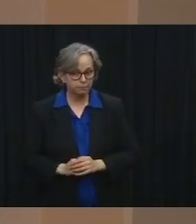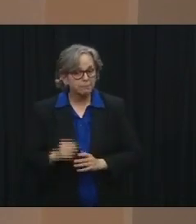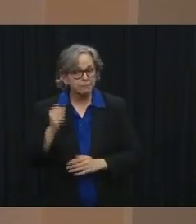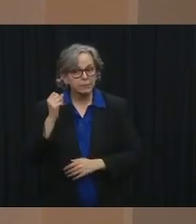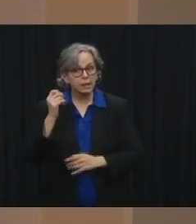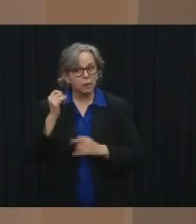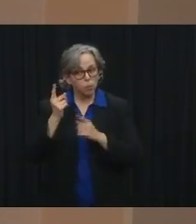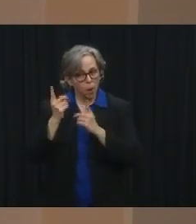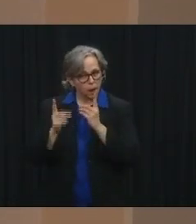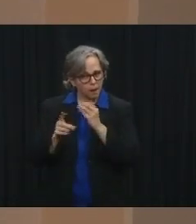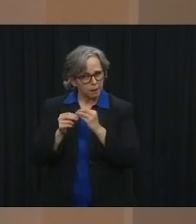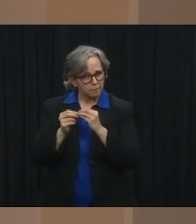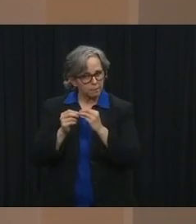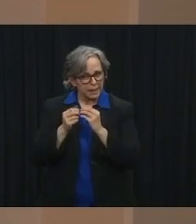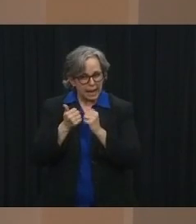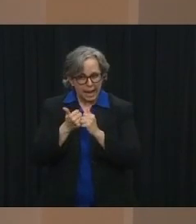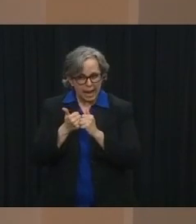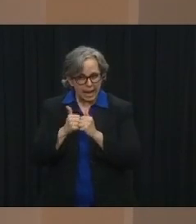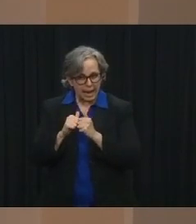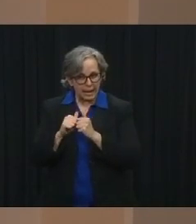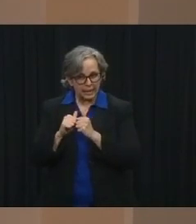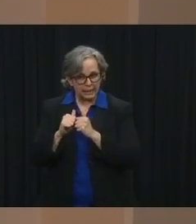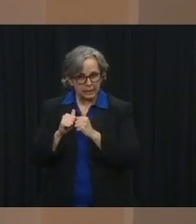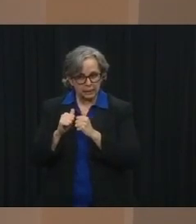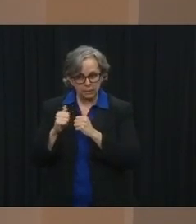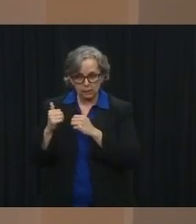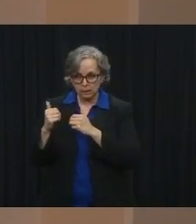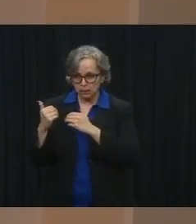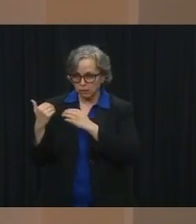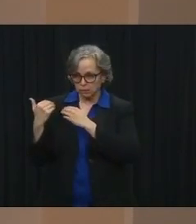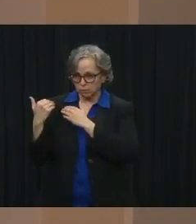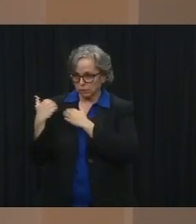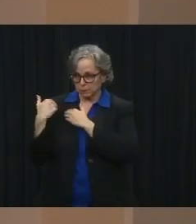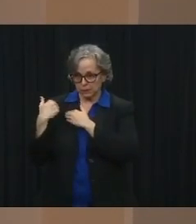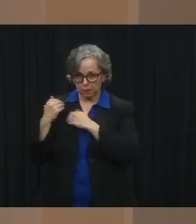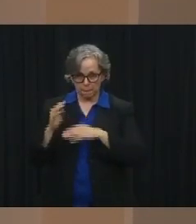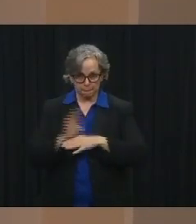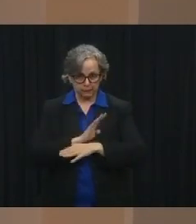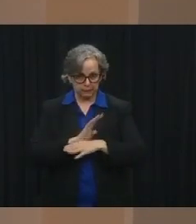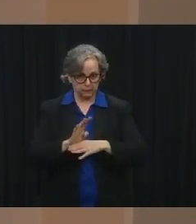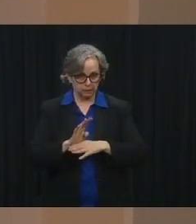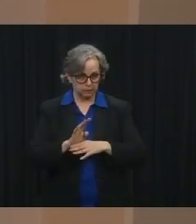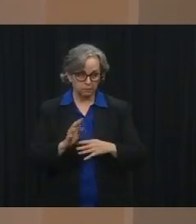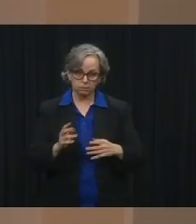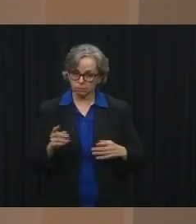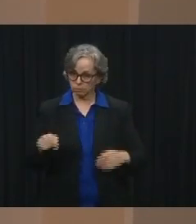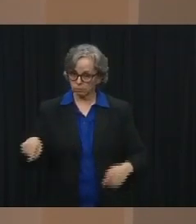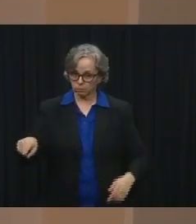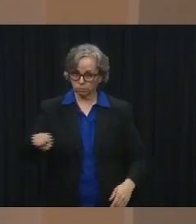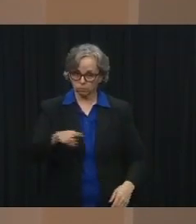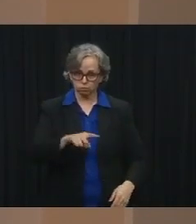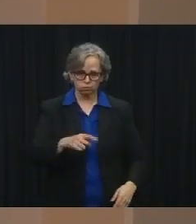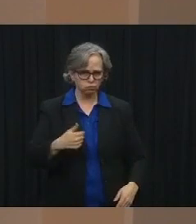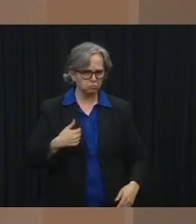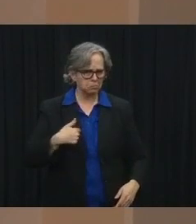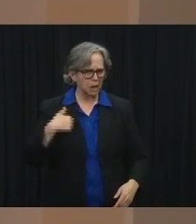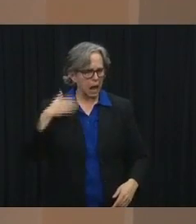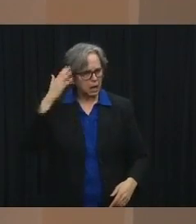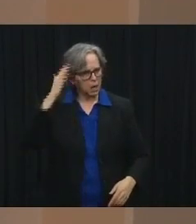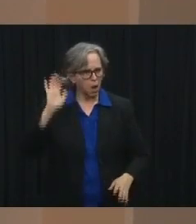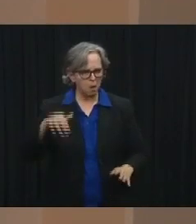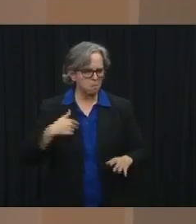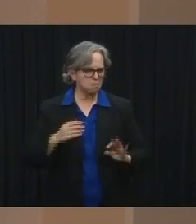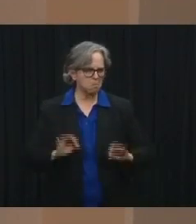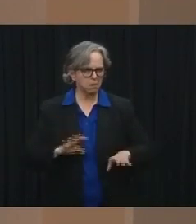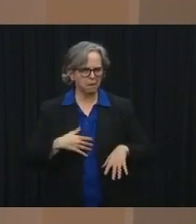any responsible business would want to do is to have a violation that allows an employee to become